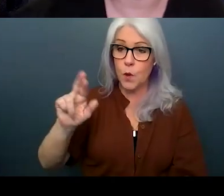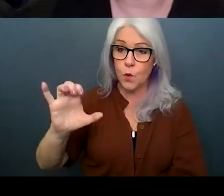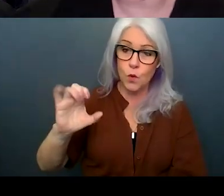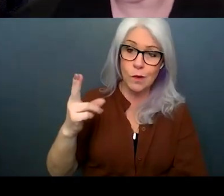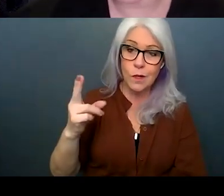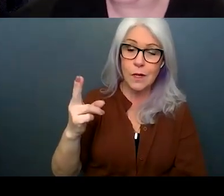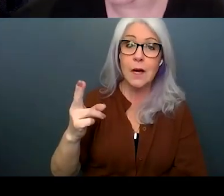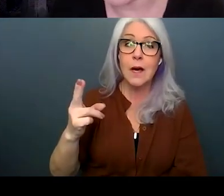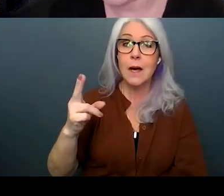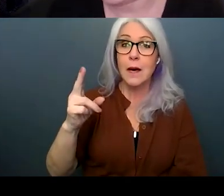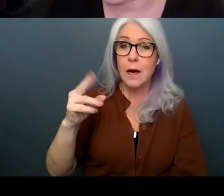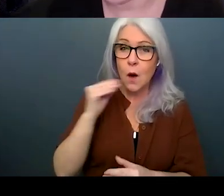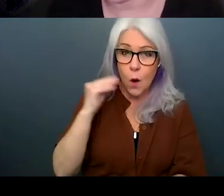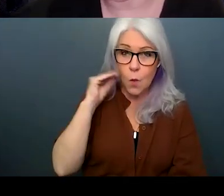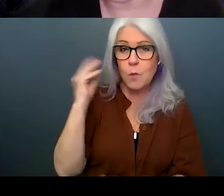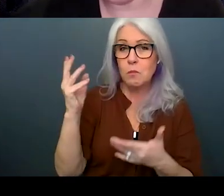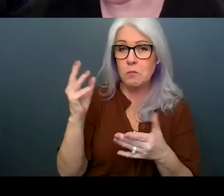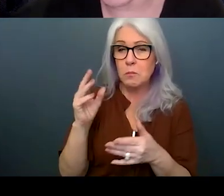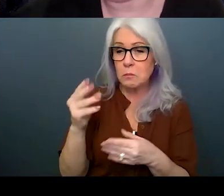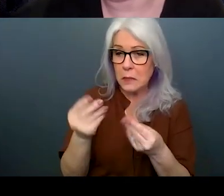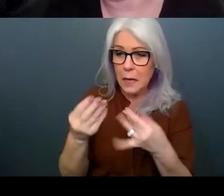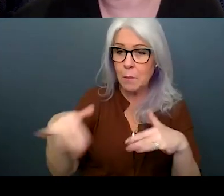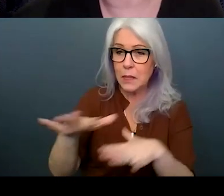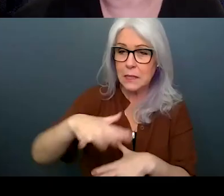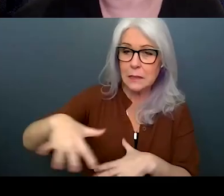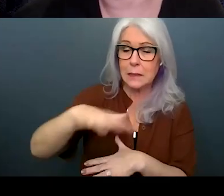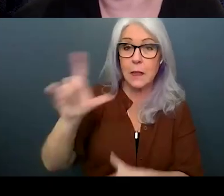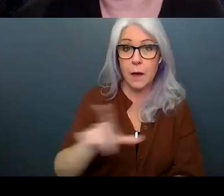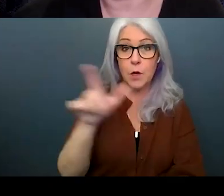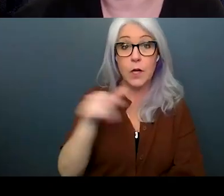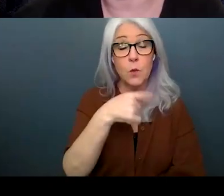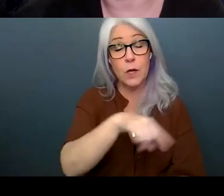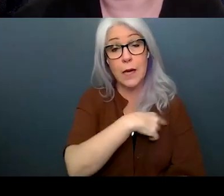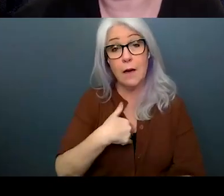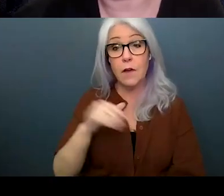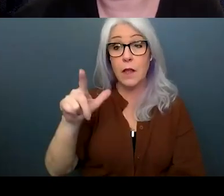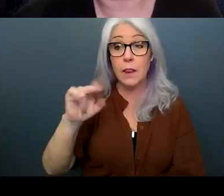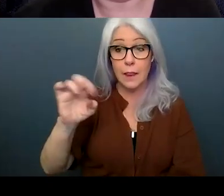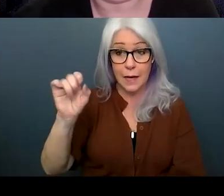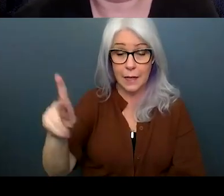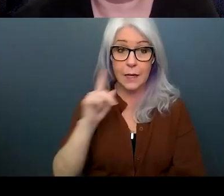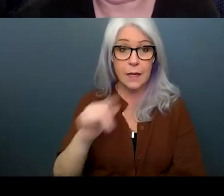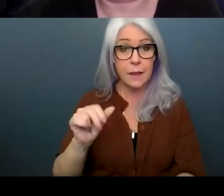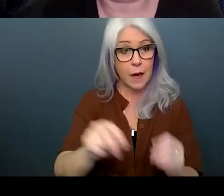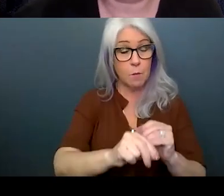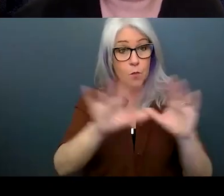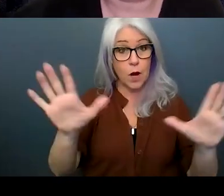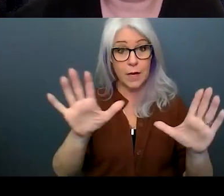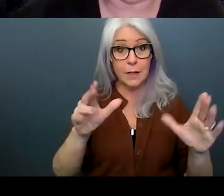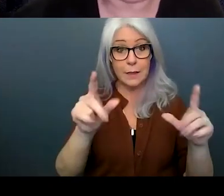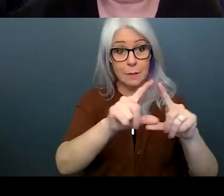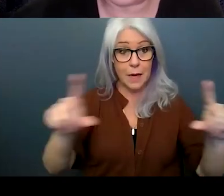home campus library. And there's a link provided to the library website in the Brightspace navigation